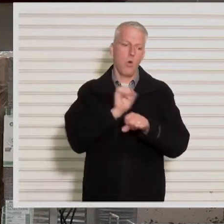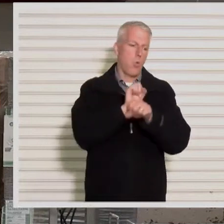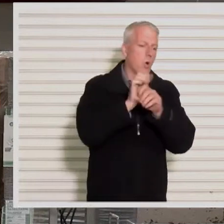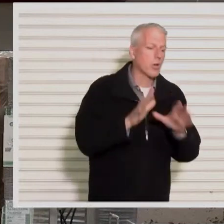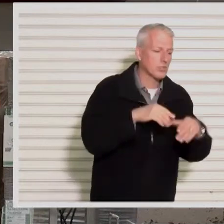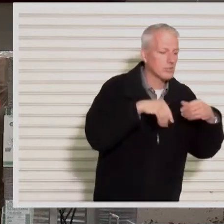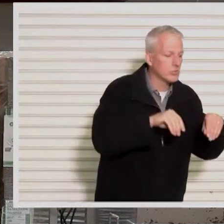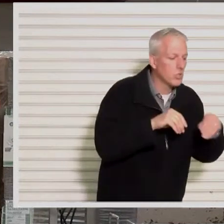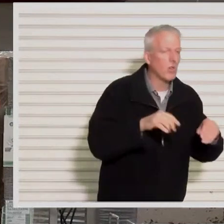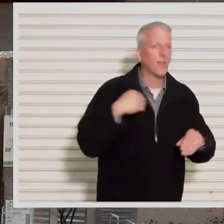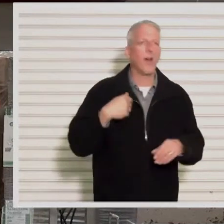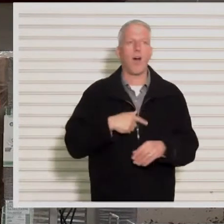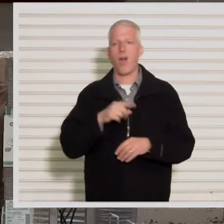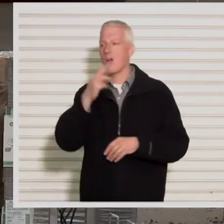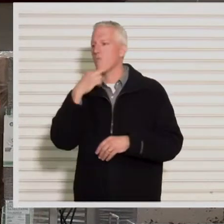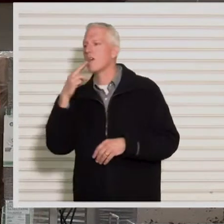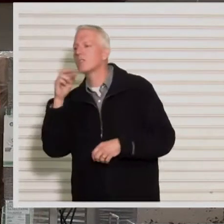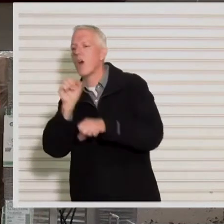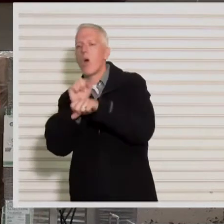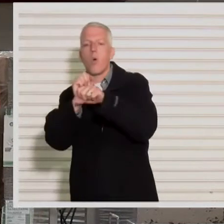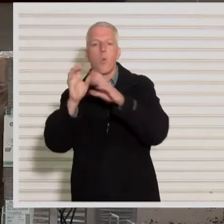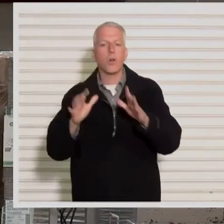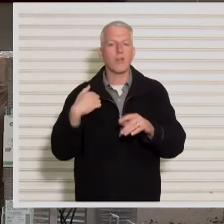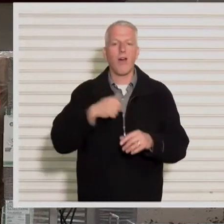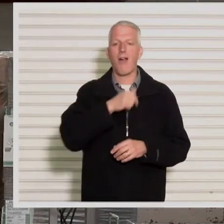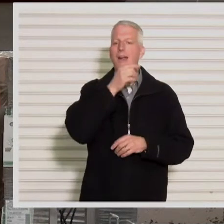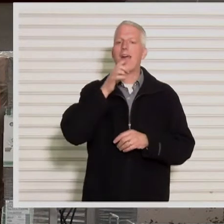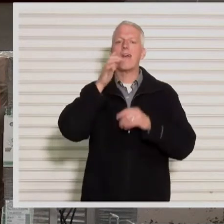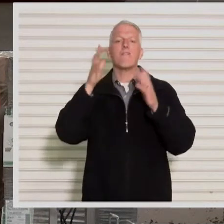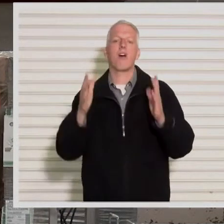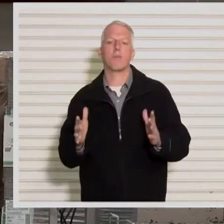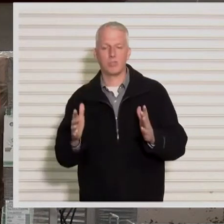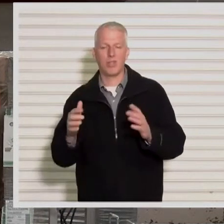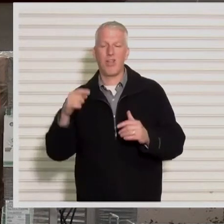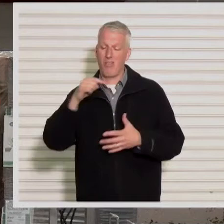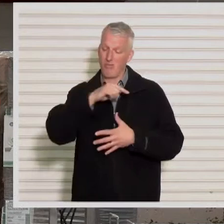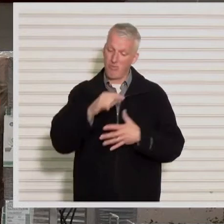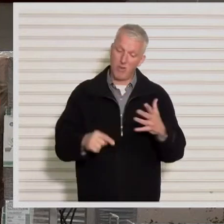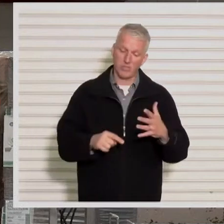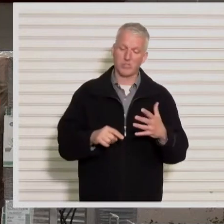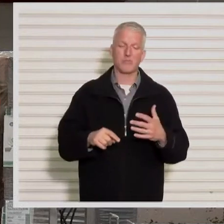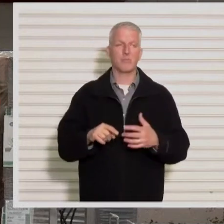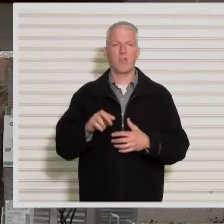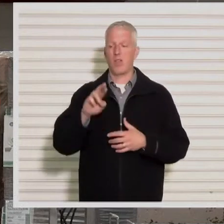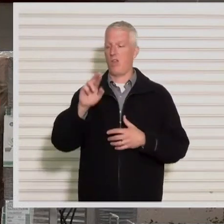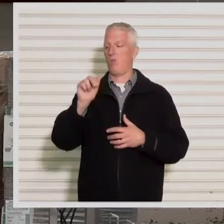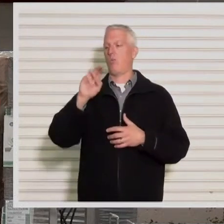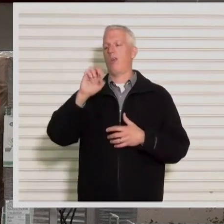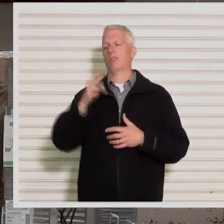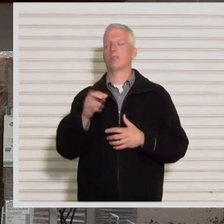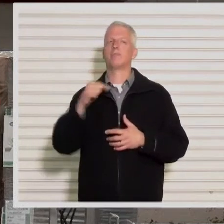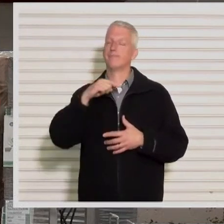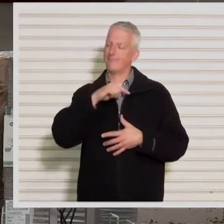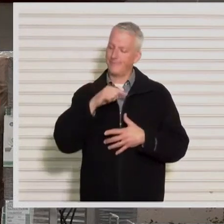workers, our restaurant workers, and our farm workers, those farmers and ranchers as well. With